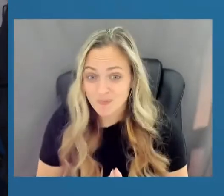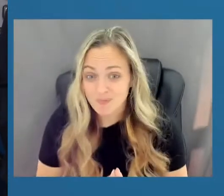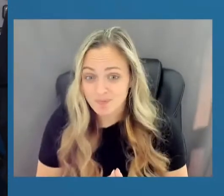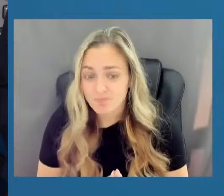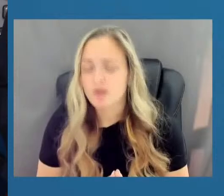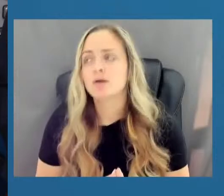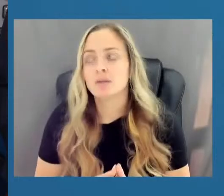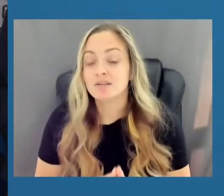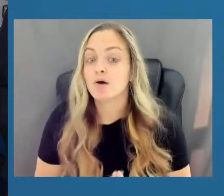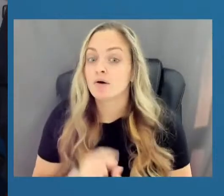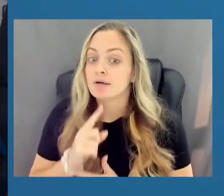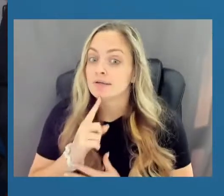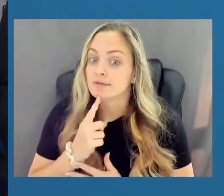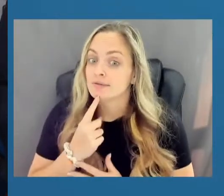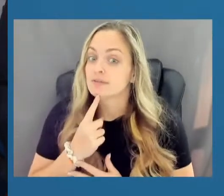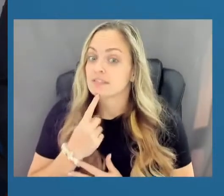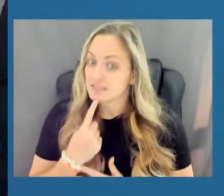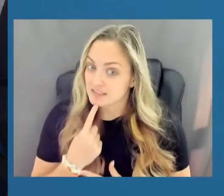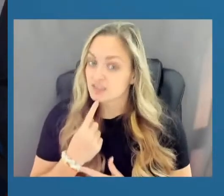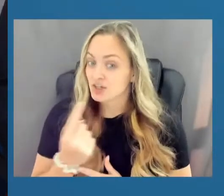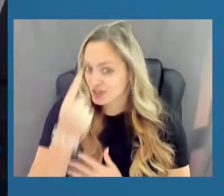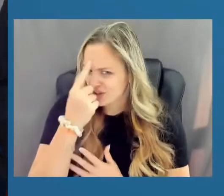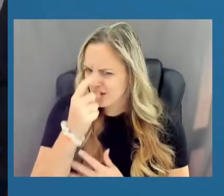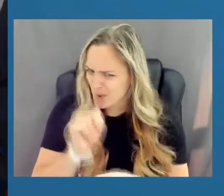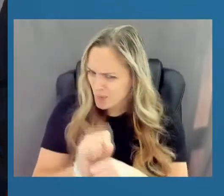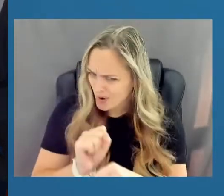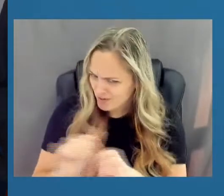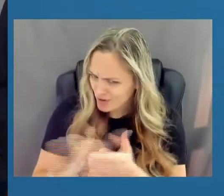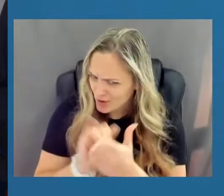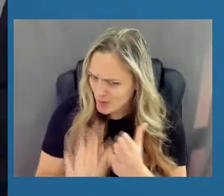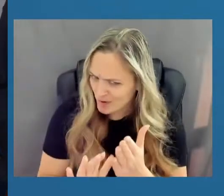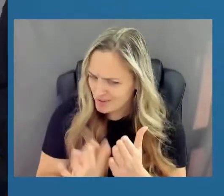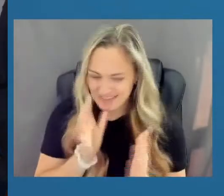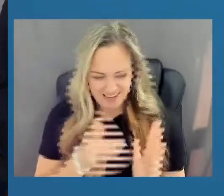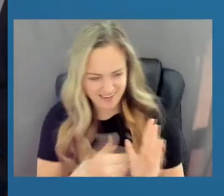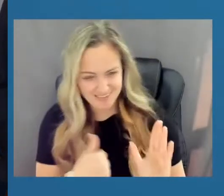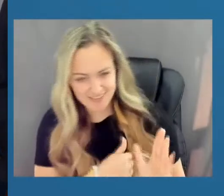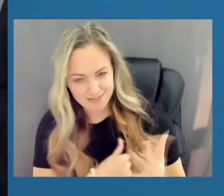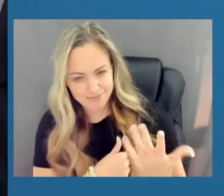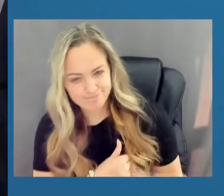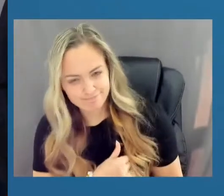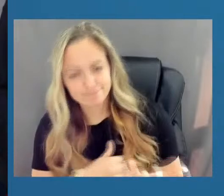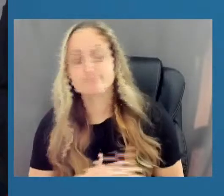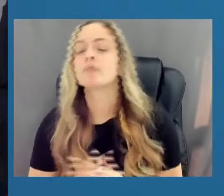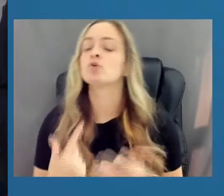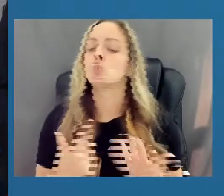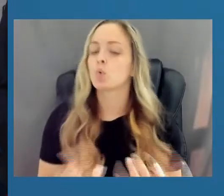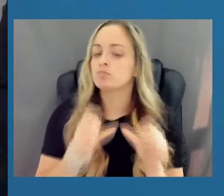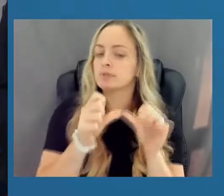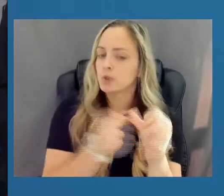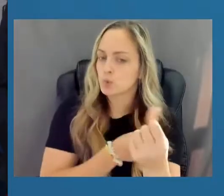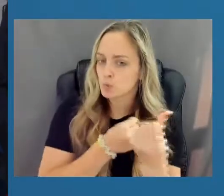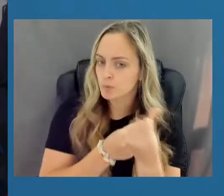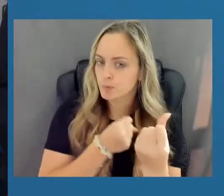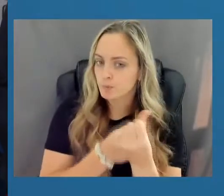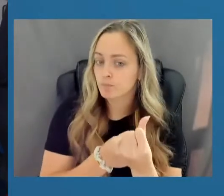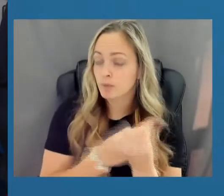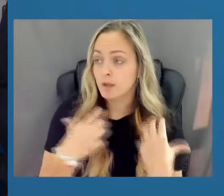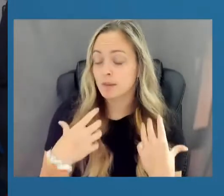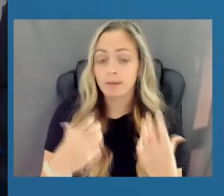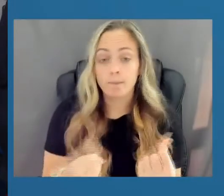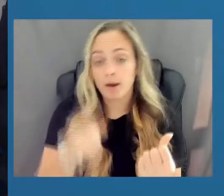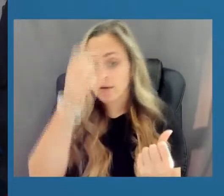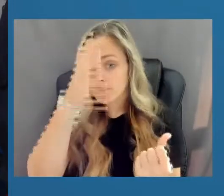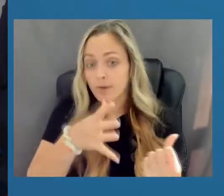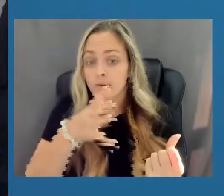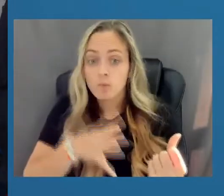thought, but how about working for New Yorkers instead of against us? And so I want to continue supporting the brave men and women who step up every